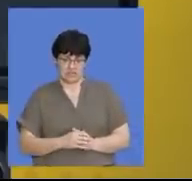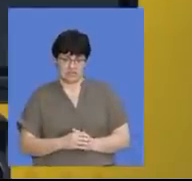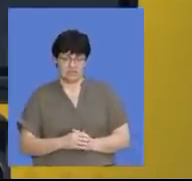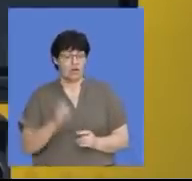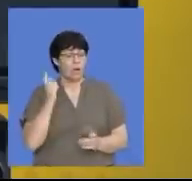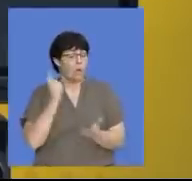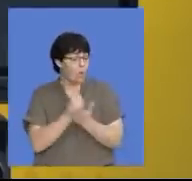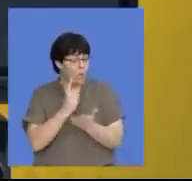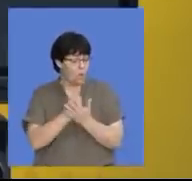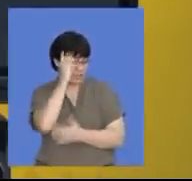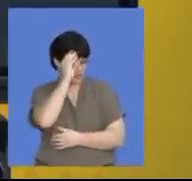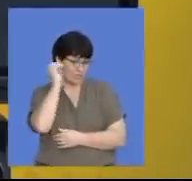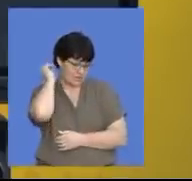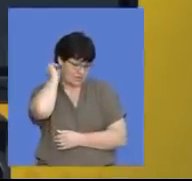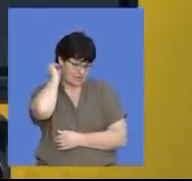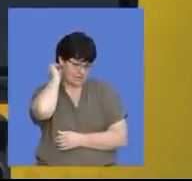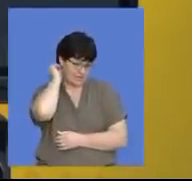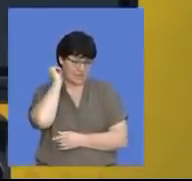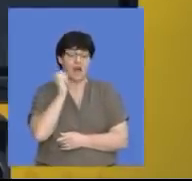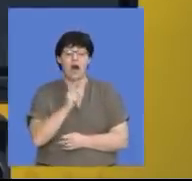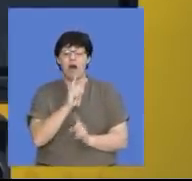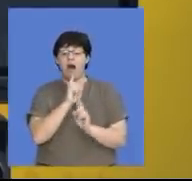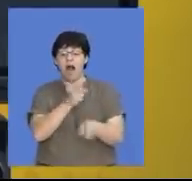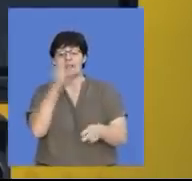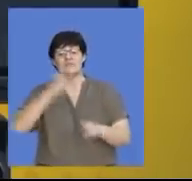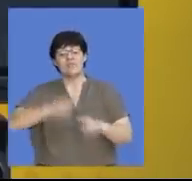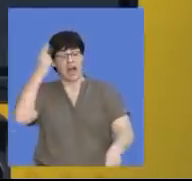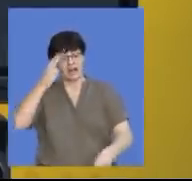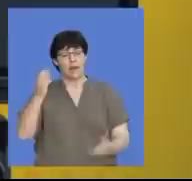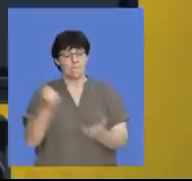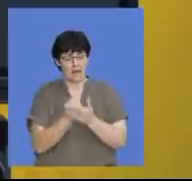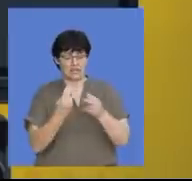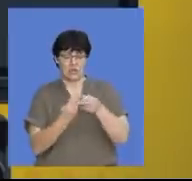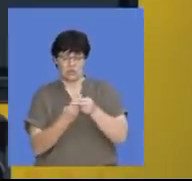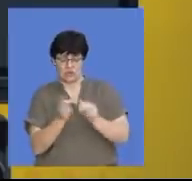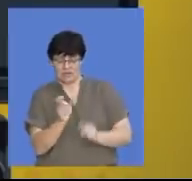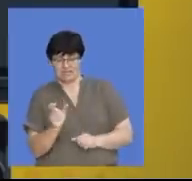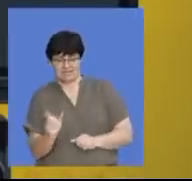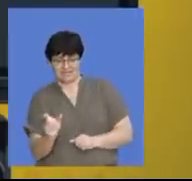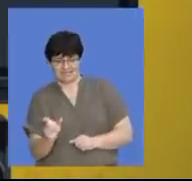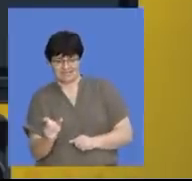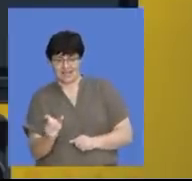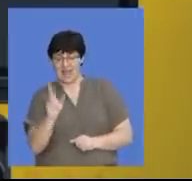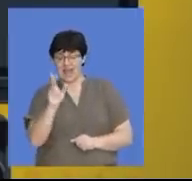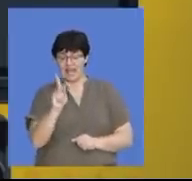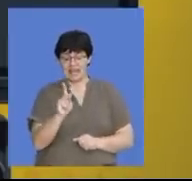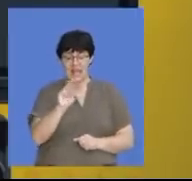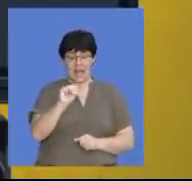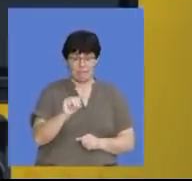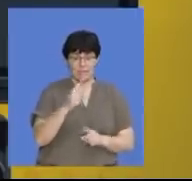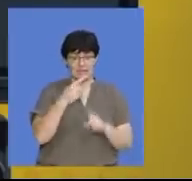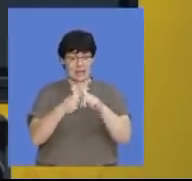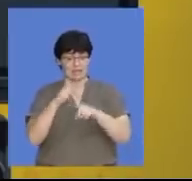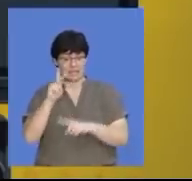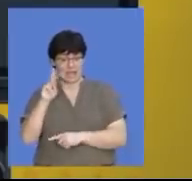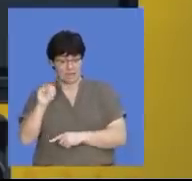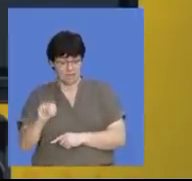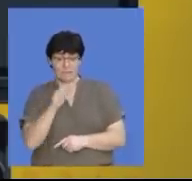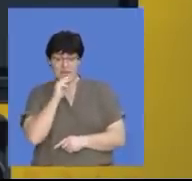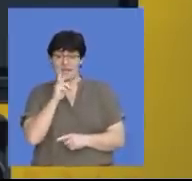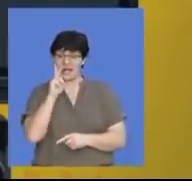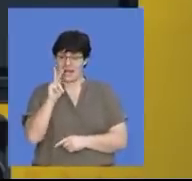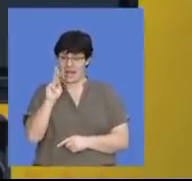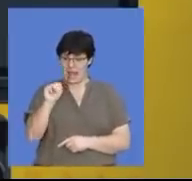Always remember, the final answer must have a unit of measurement. Kilometers times kilometers is kilometers